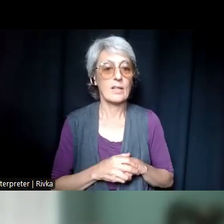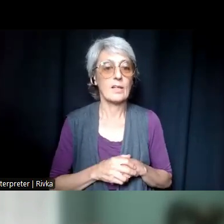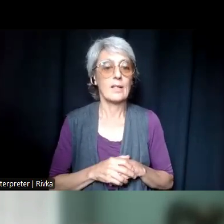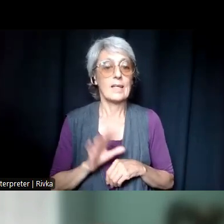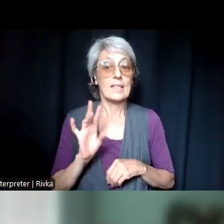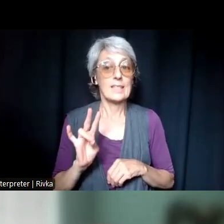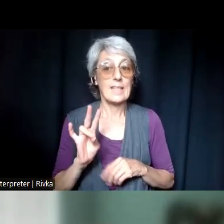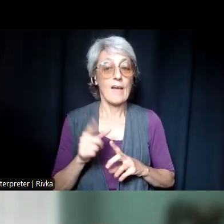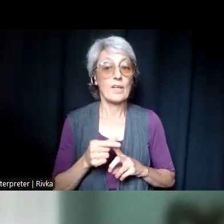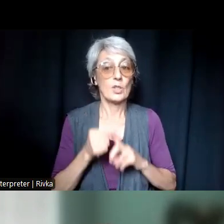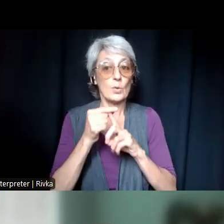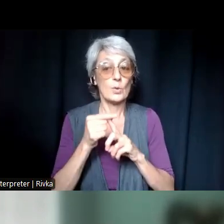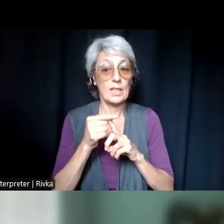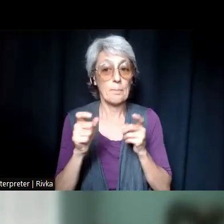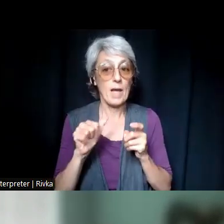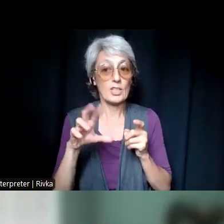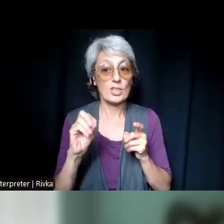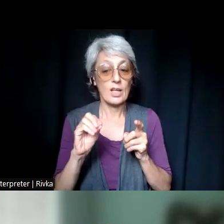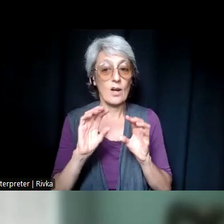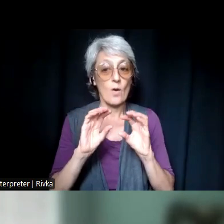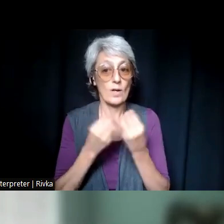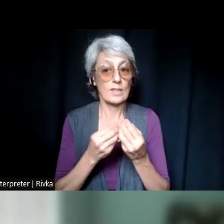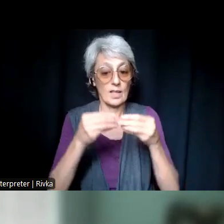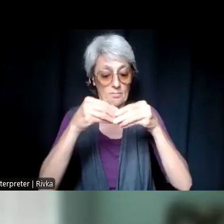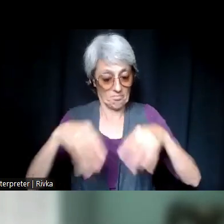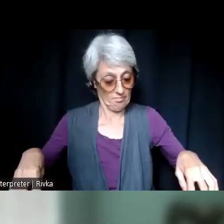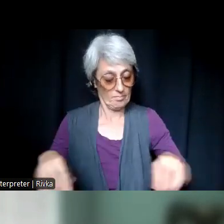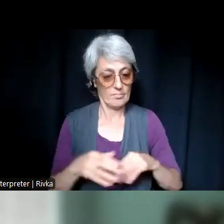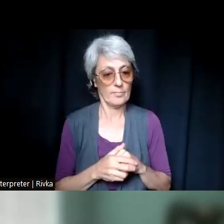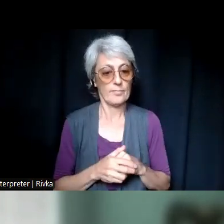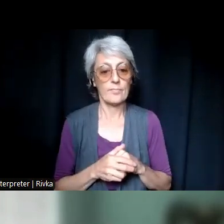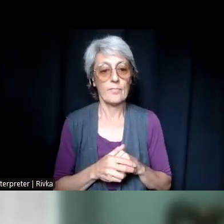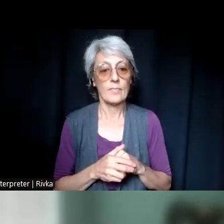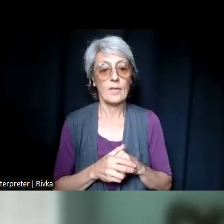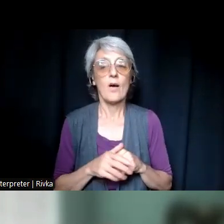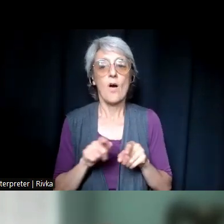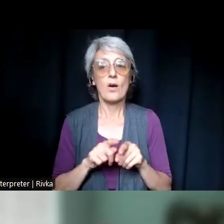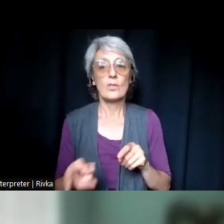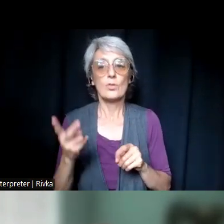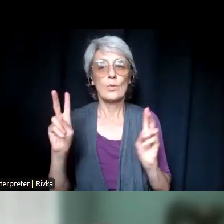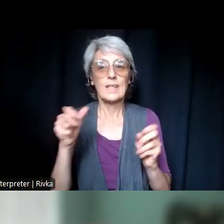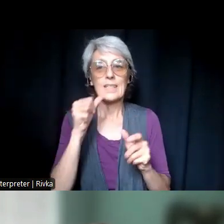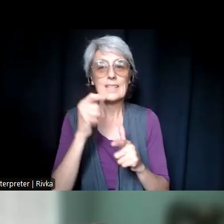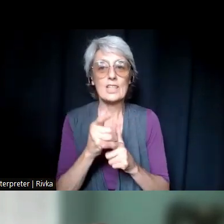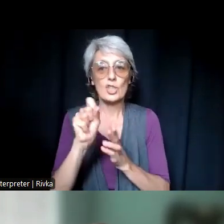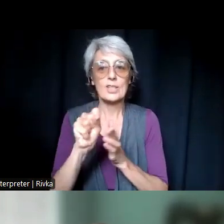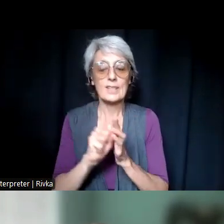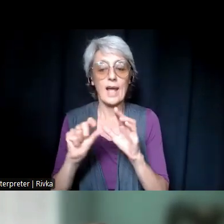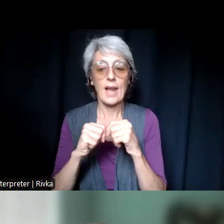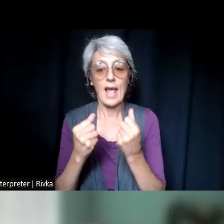unique managed care organizations, and then 2 sister state agencies that also serve as